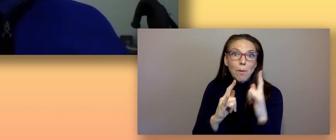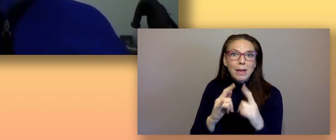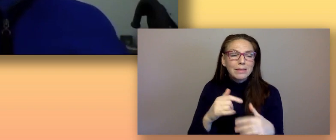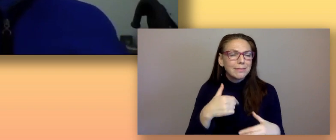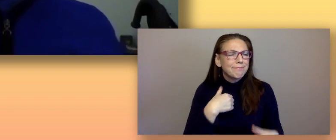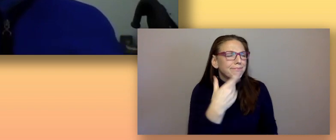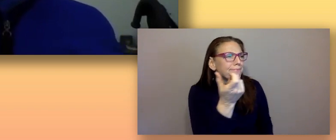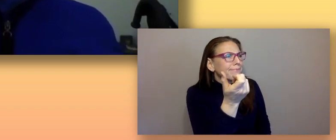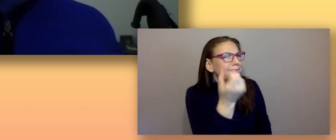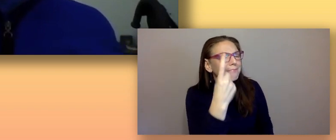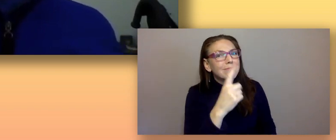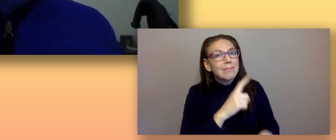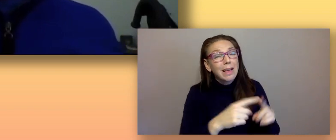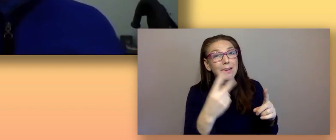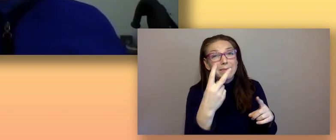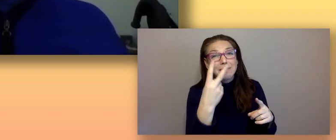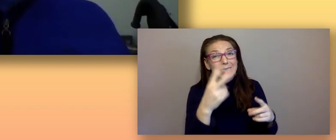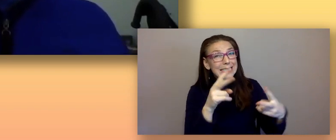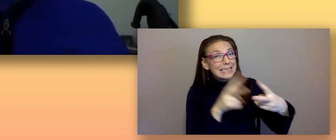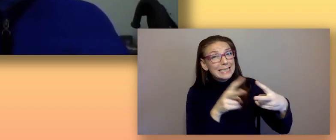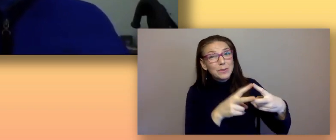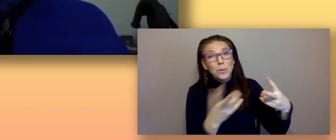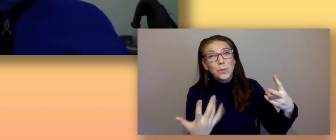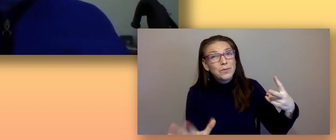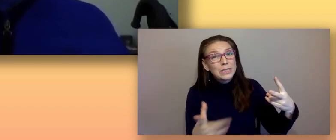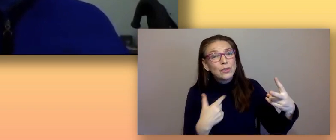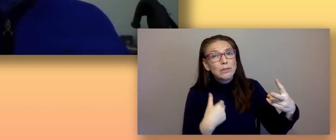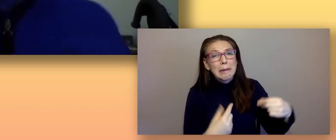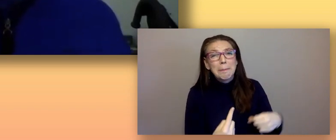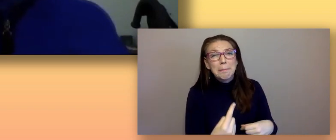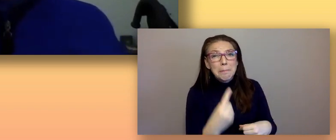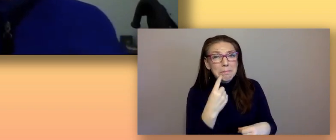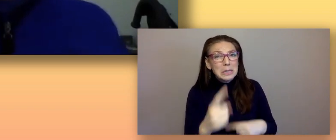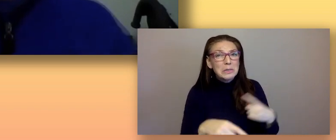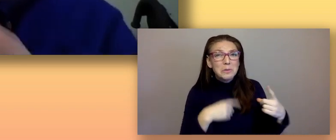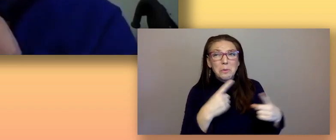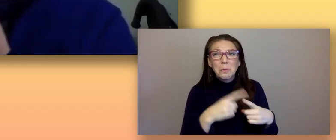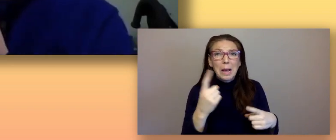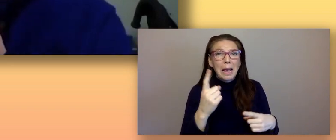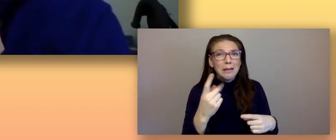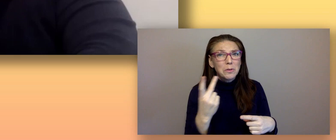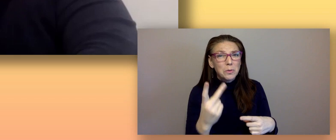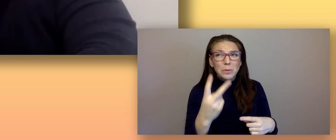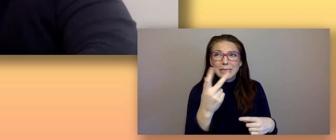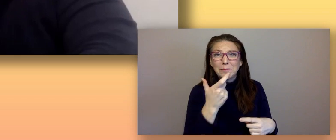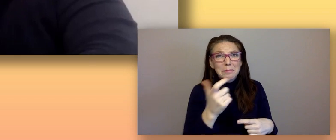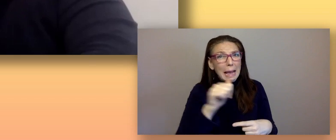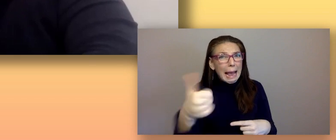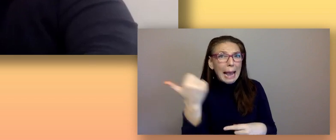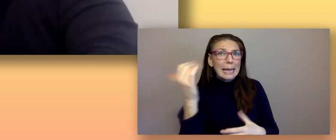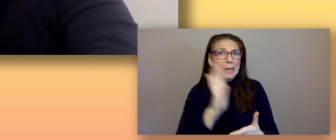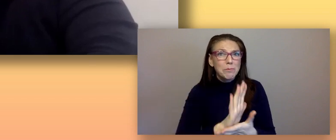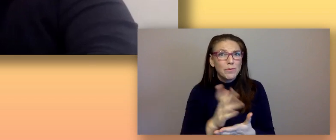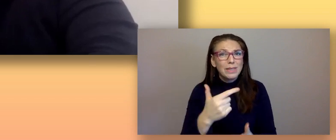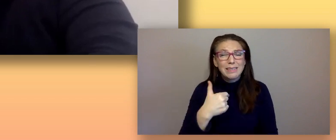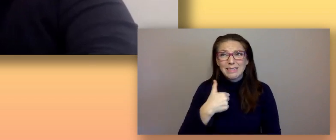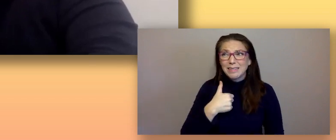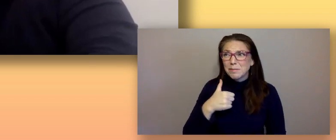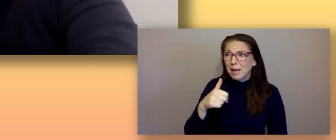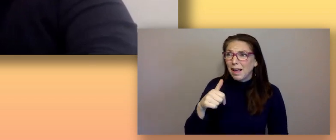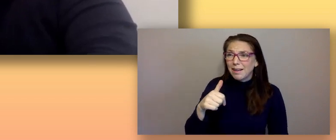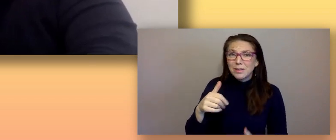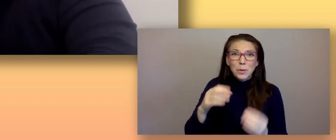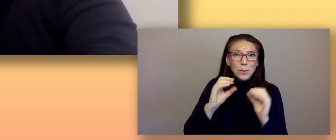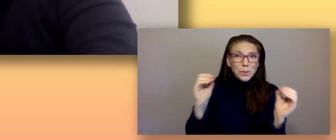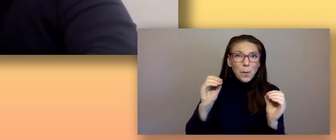understand, but I've seen those two, and I miss the days when we could see any movie together. But I lost interest in movies